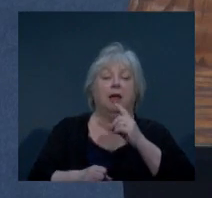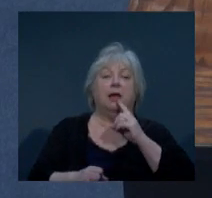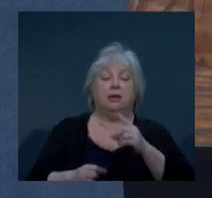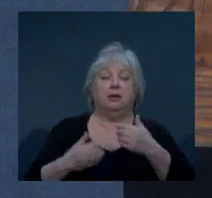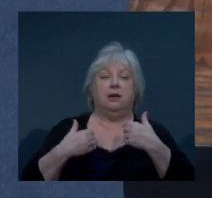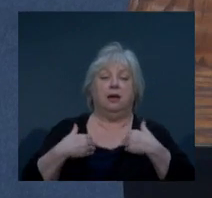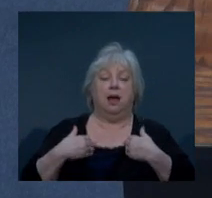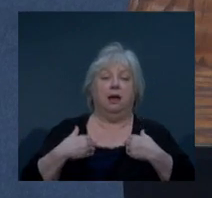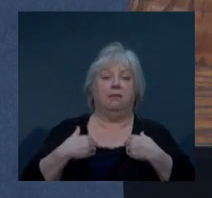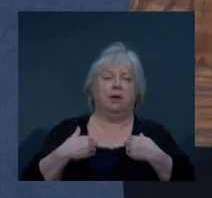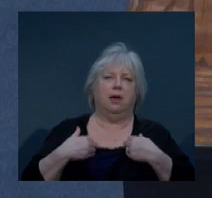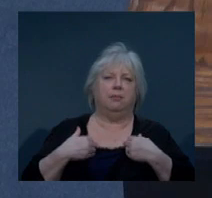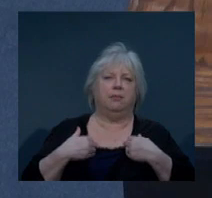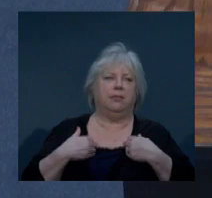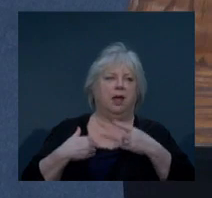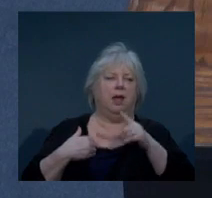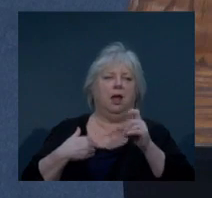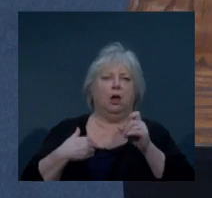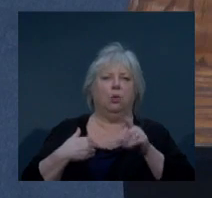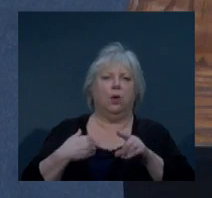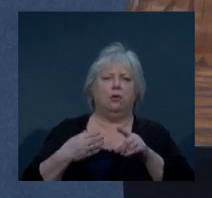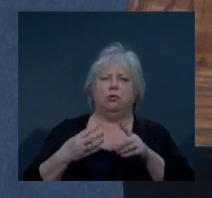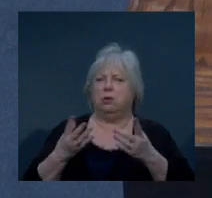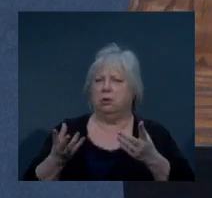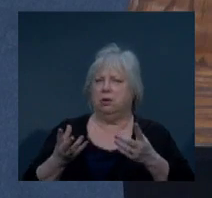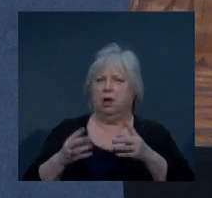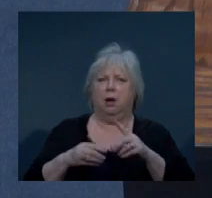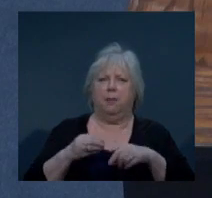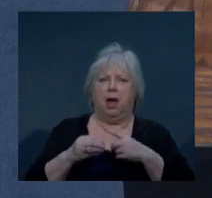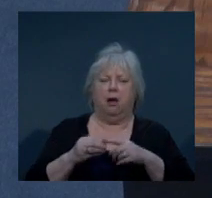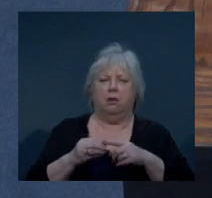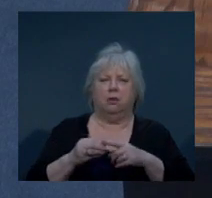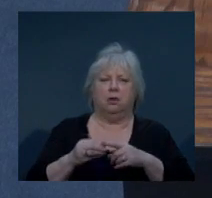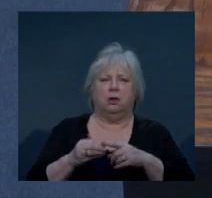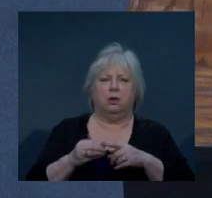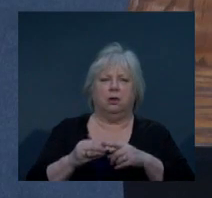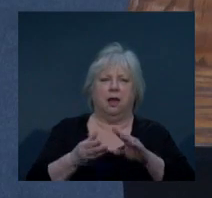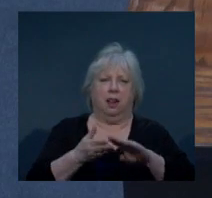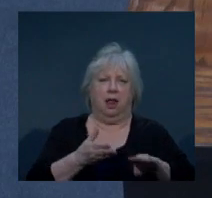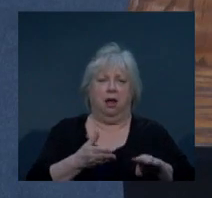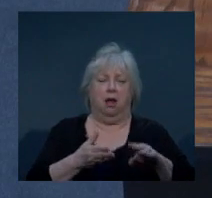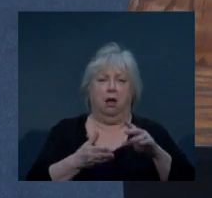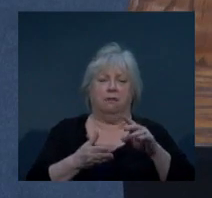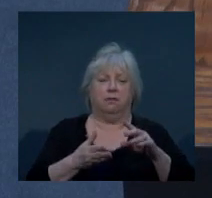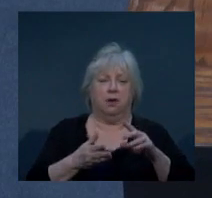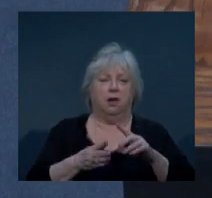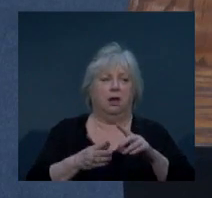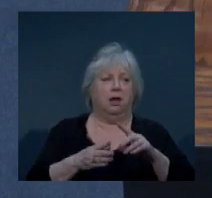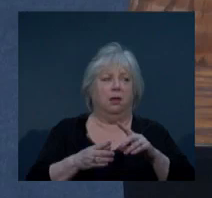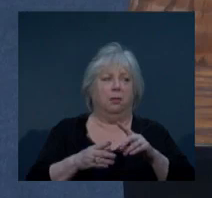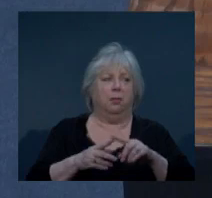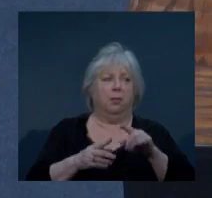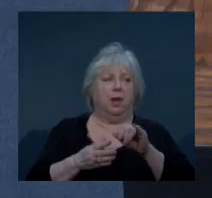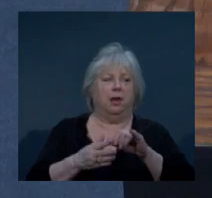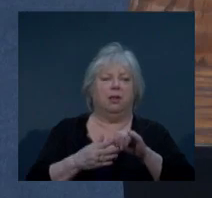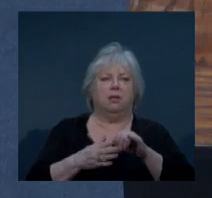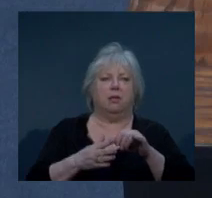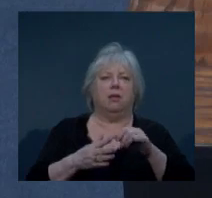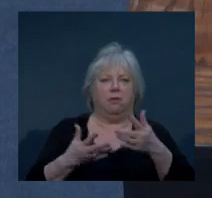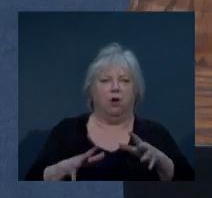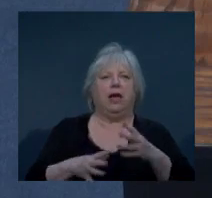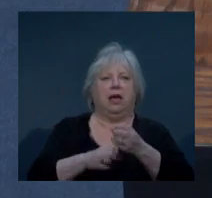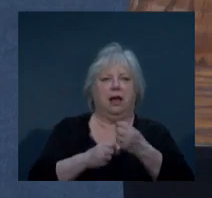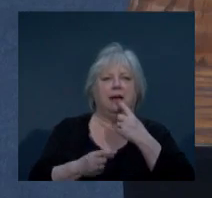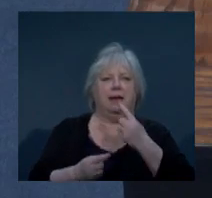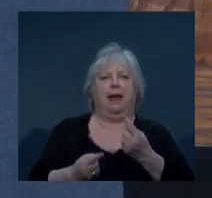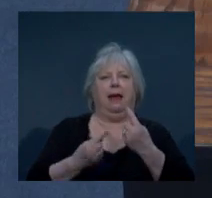have a question about the layoffs of the city, but that was answered already.